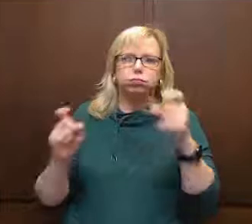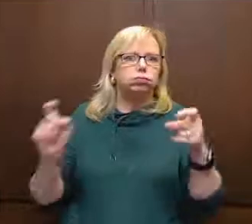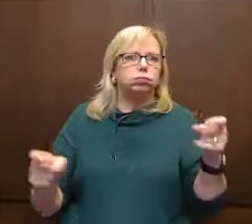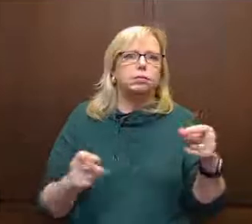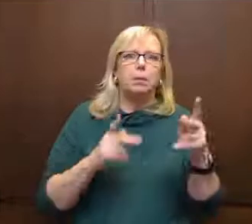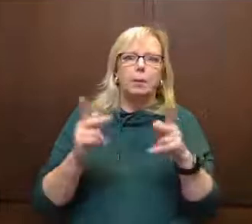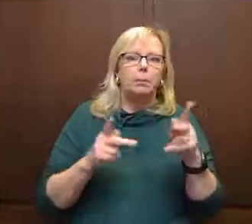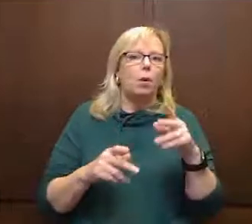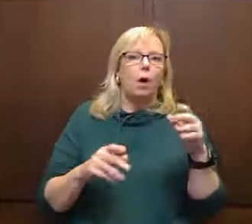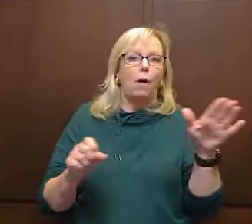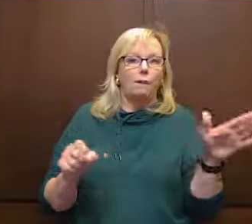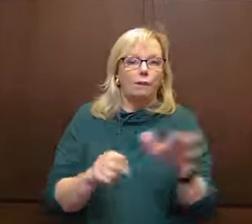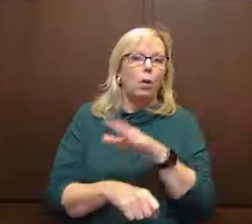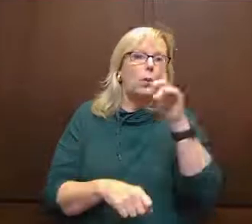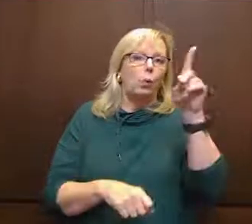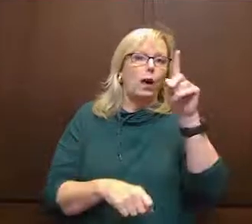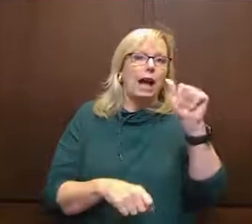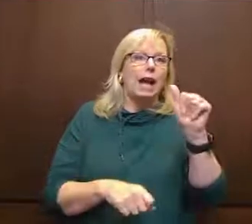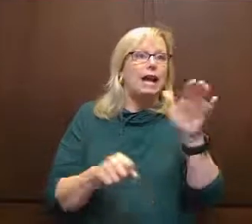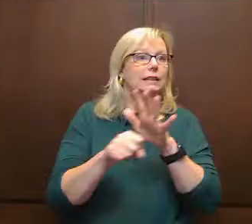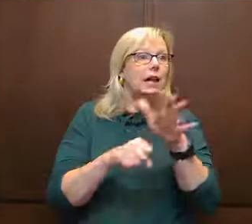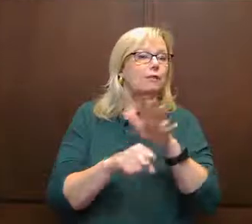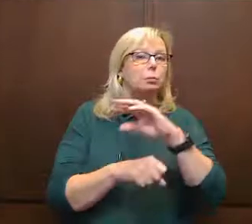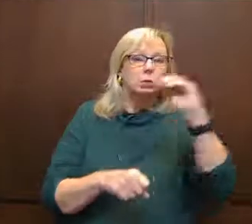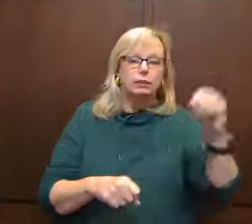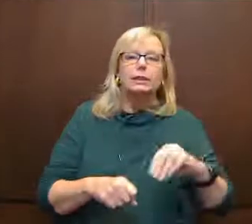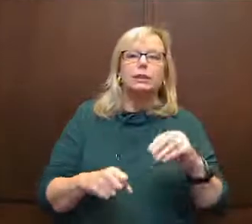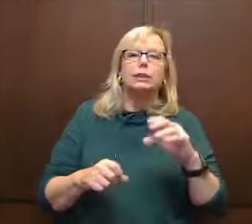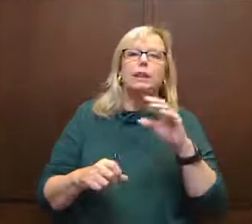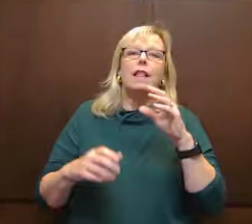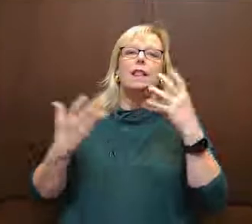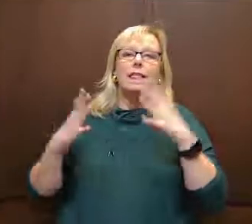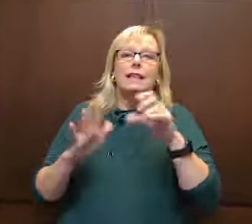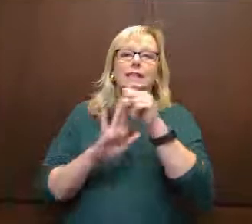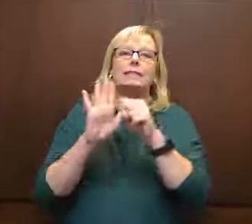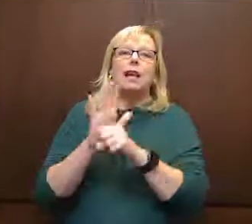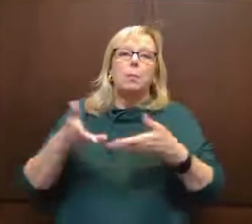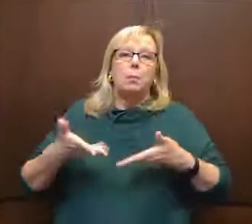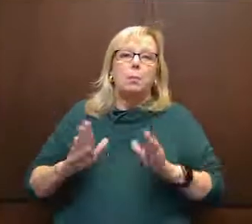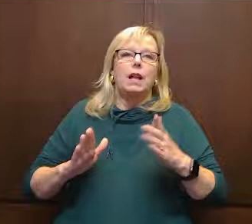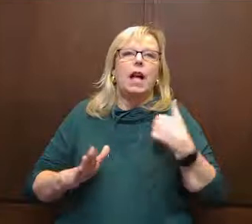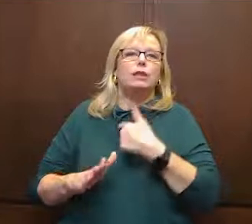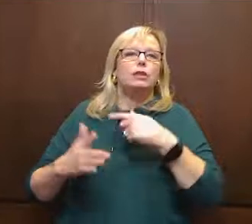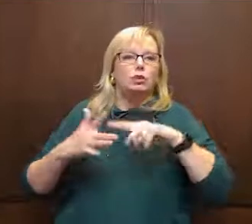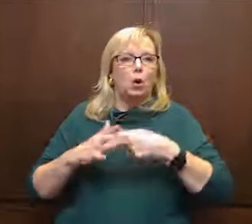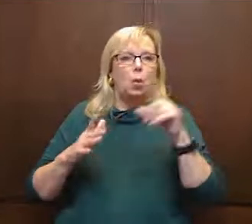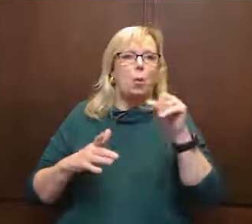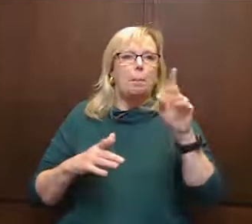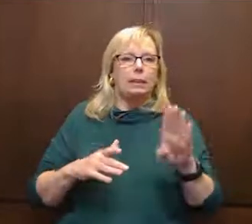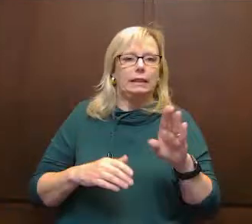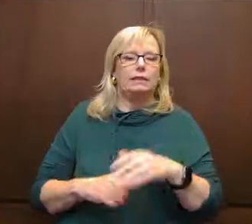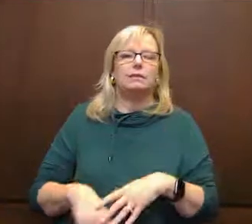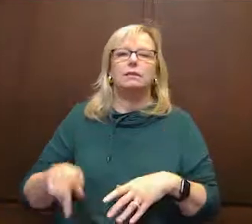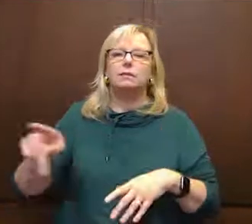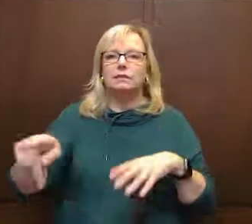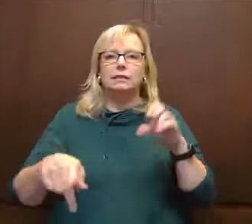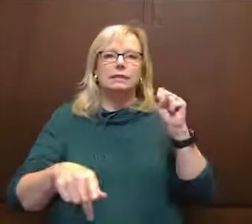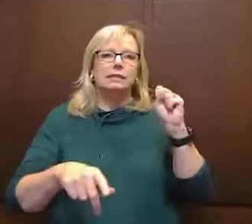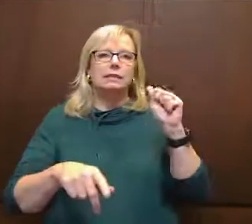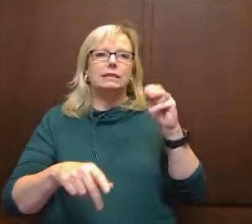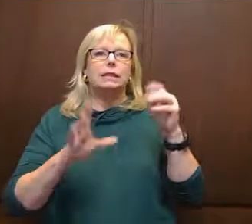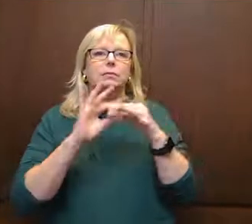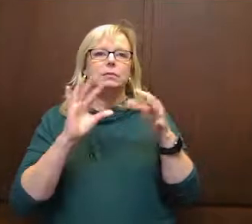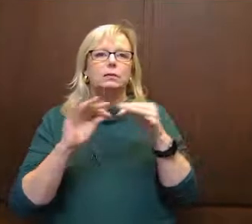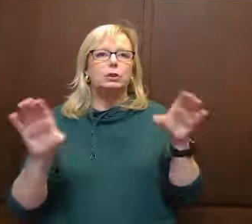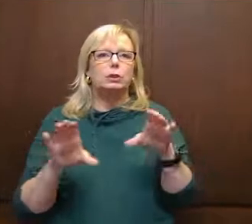people in 1A to a level where the state then allows us to move into 1B, which is the goal. Well, and as Sam said, they were doing